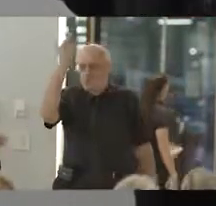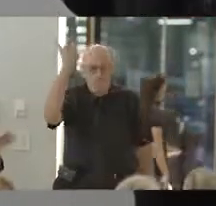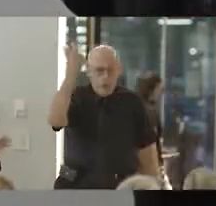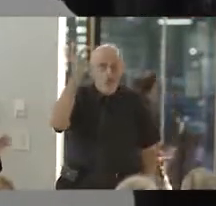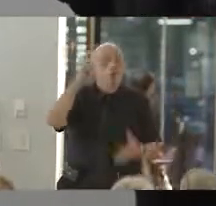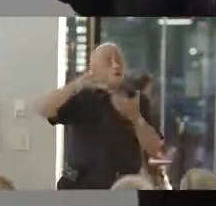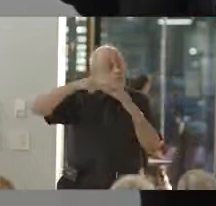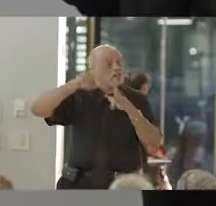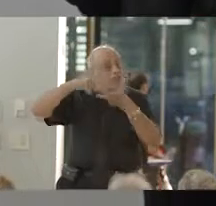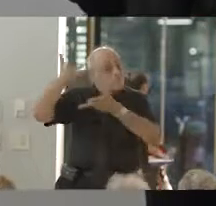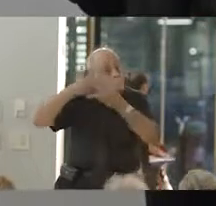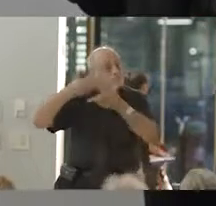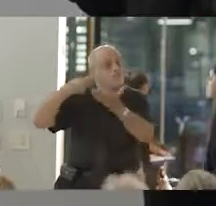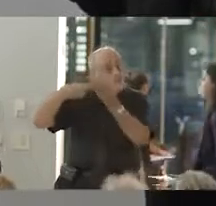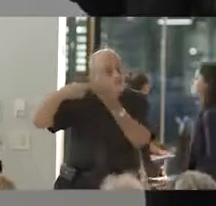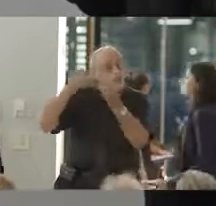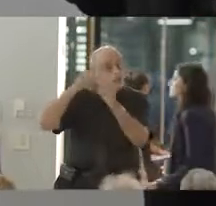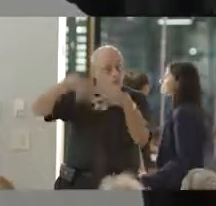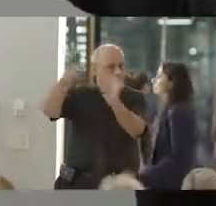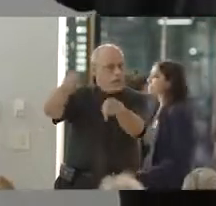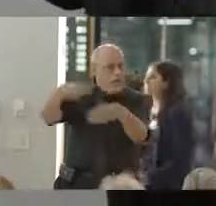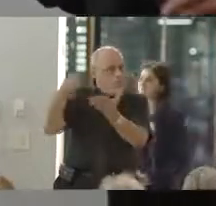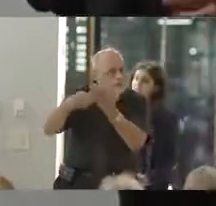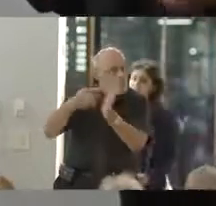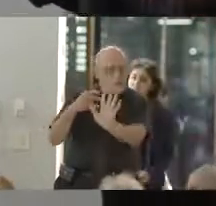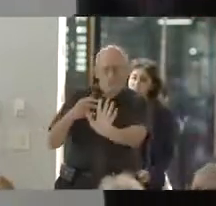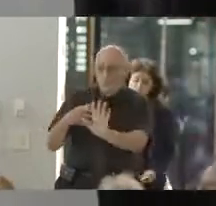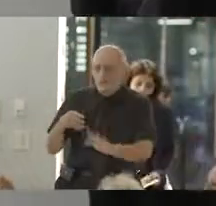mean we can't continue to have some conversation.